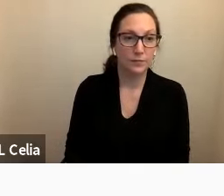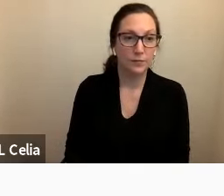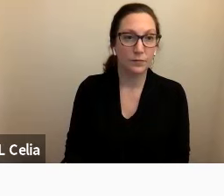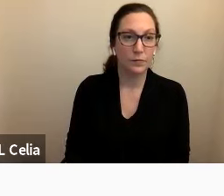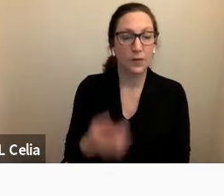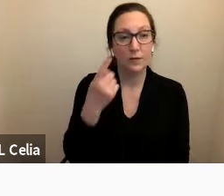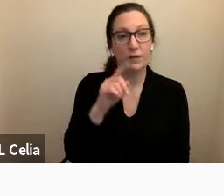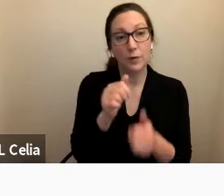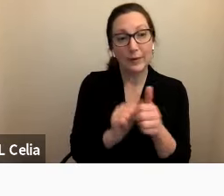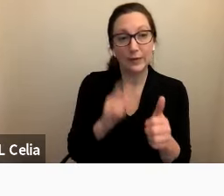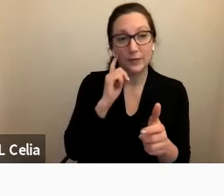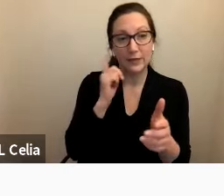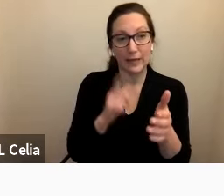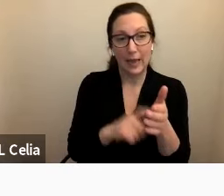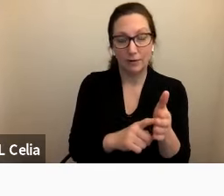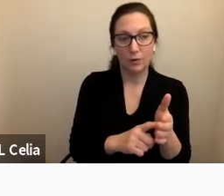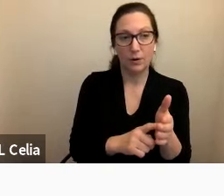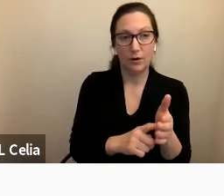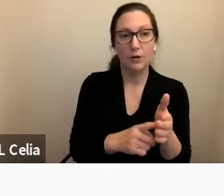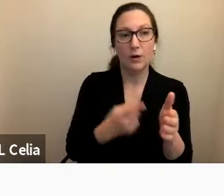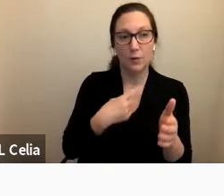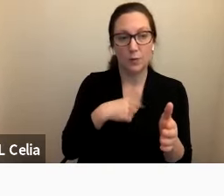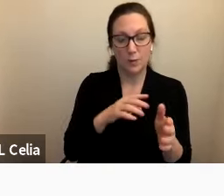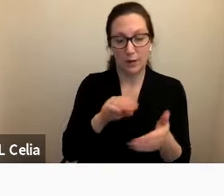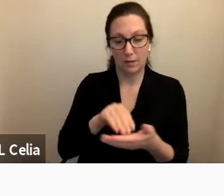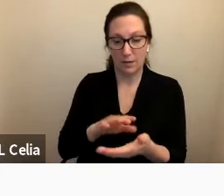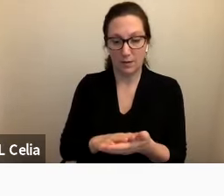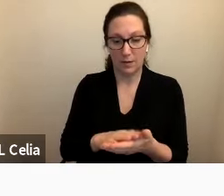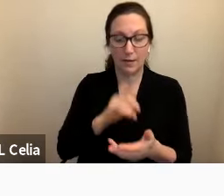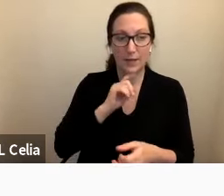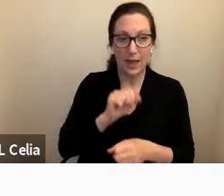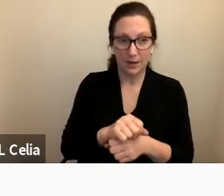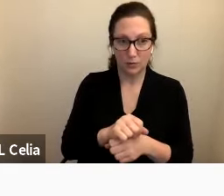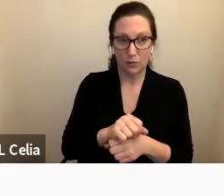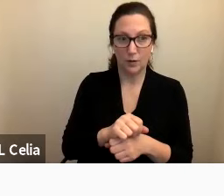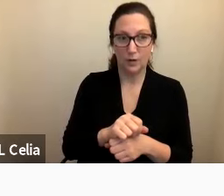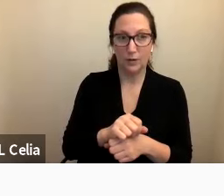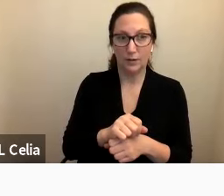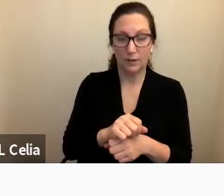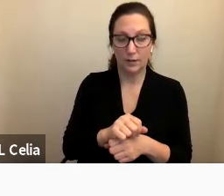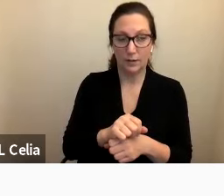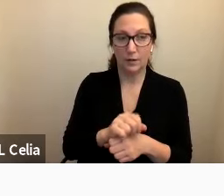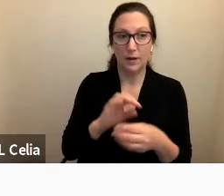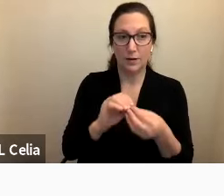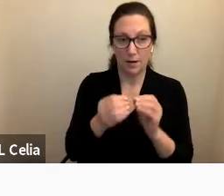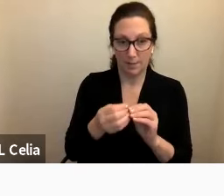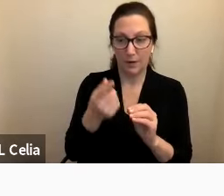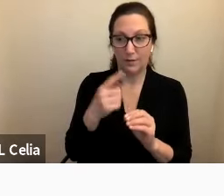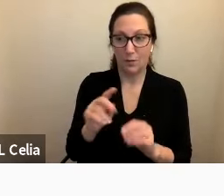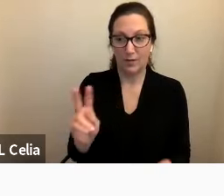for each indicator, we take the actual value of the variable, and then we rank them